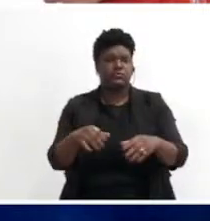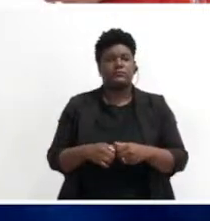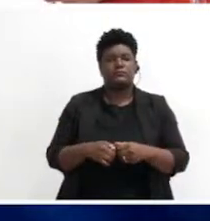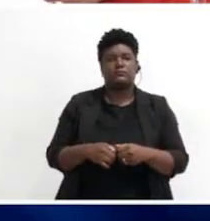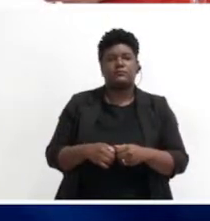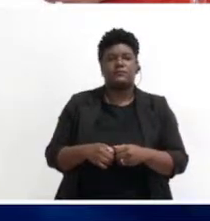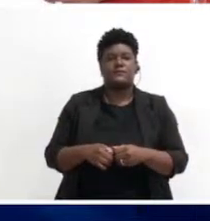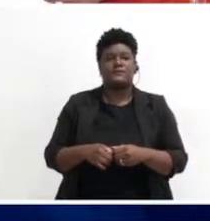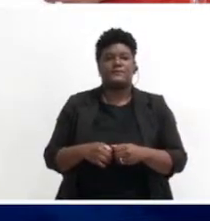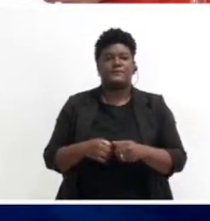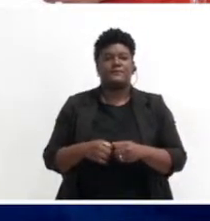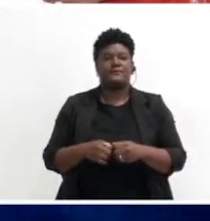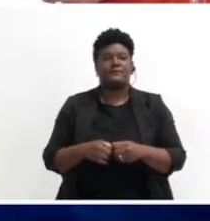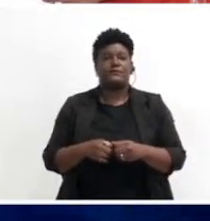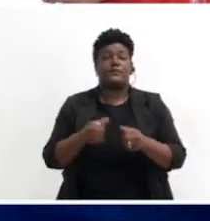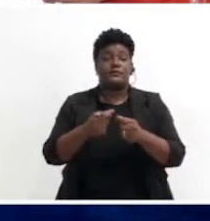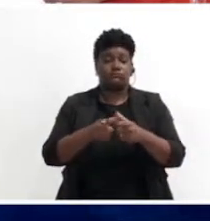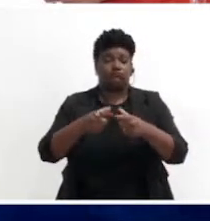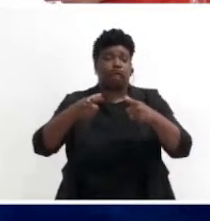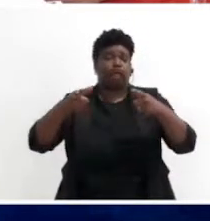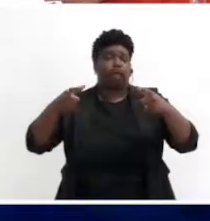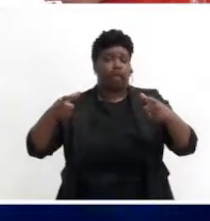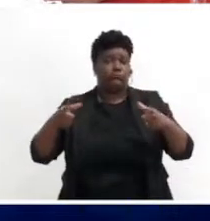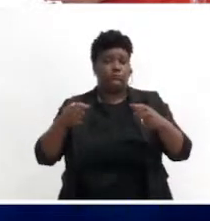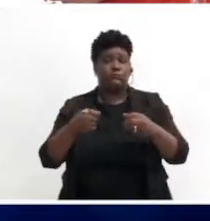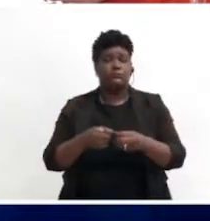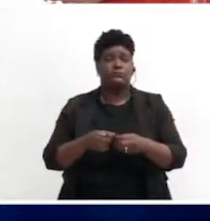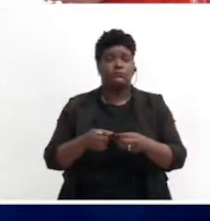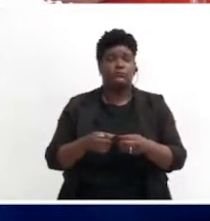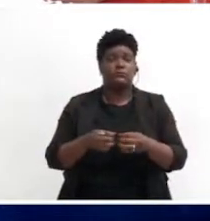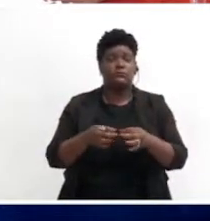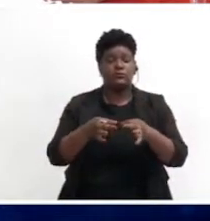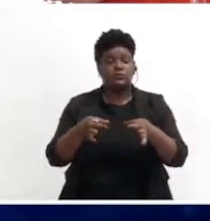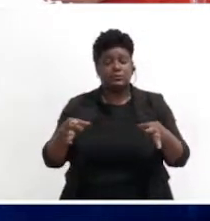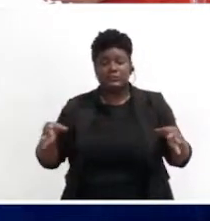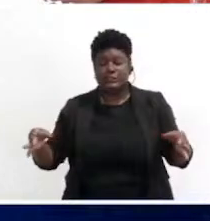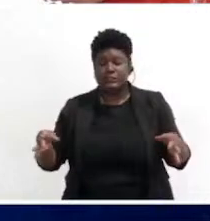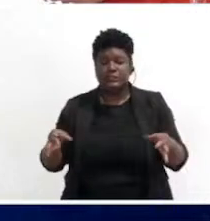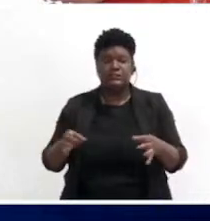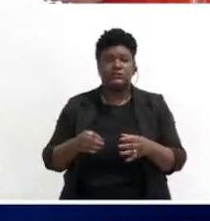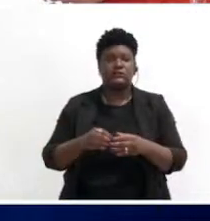interconnect, is a good choice for power distribution network.